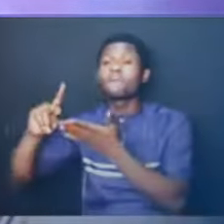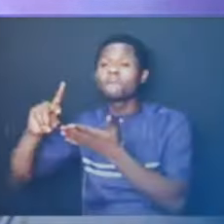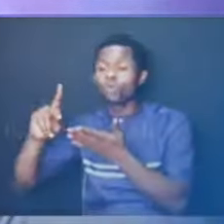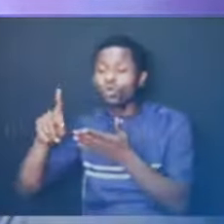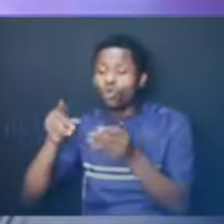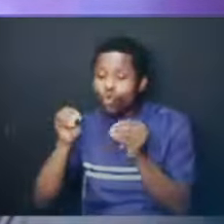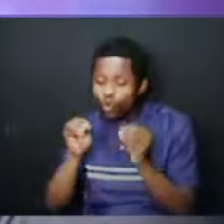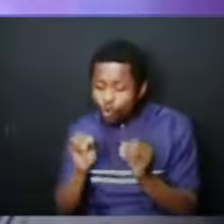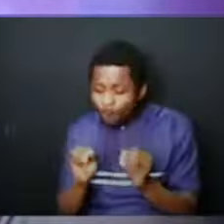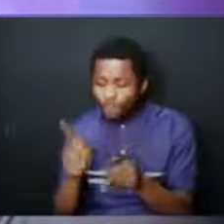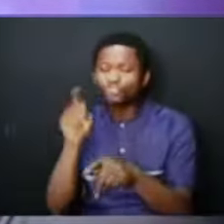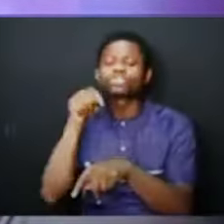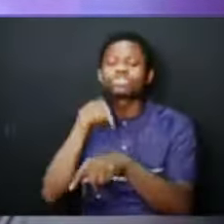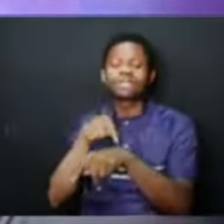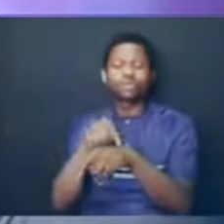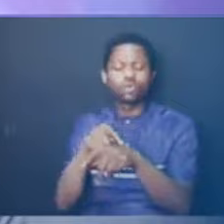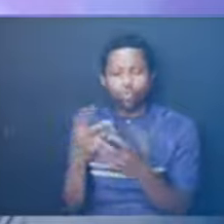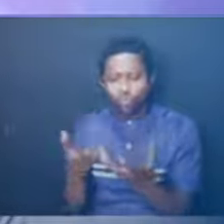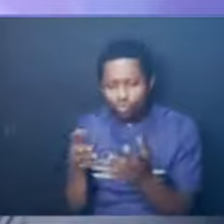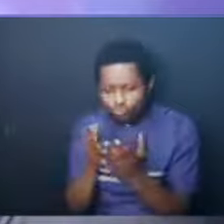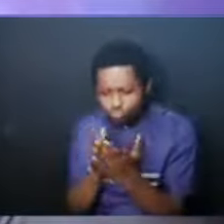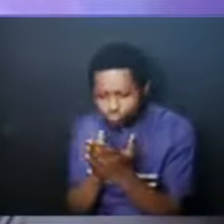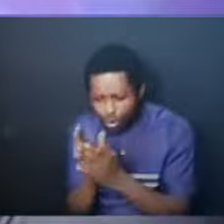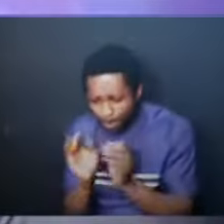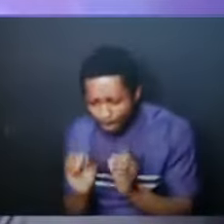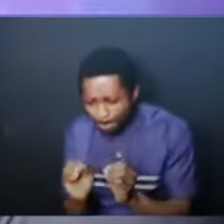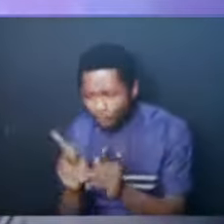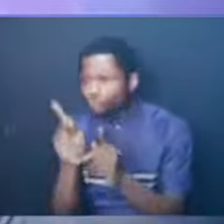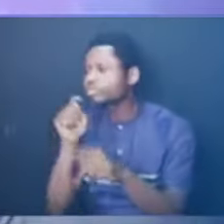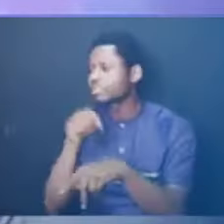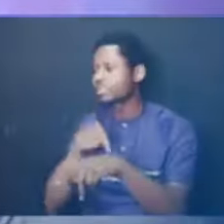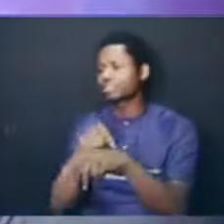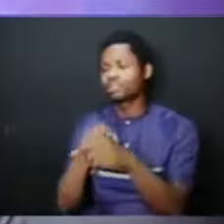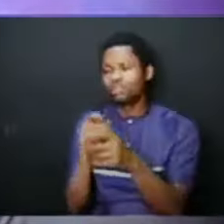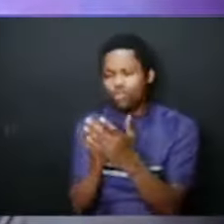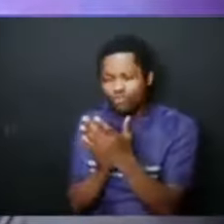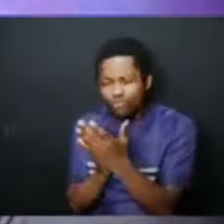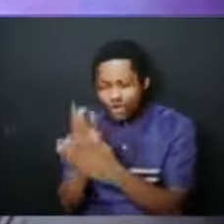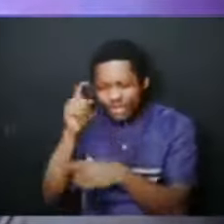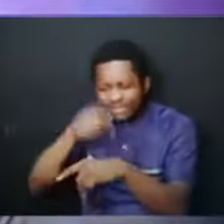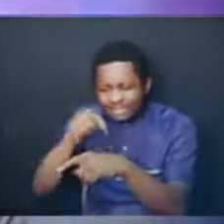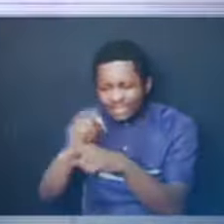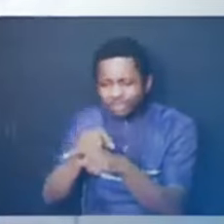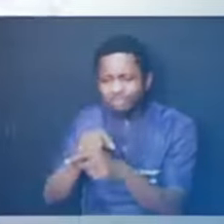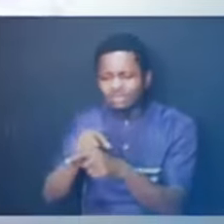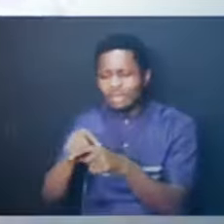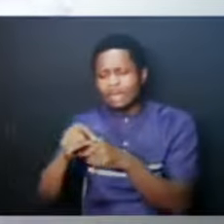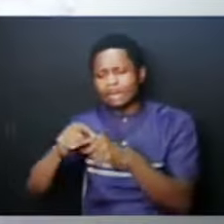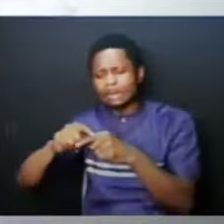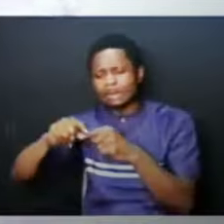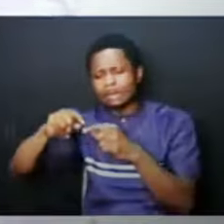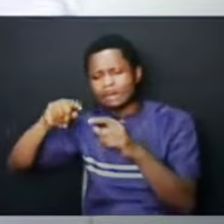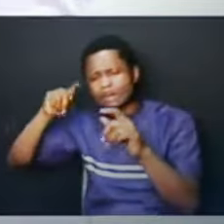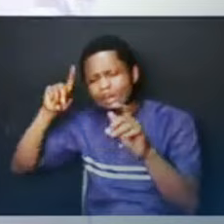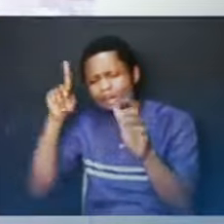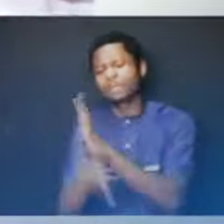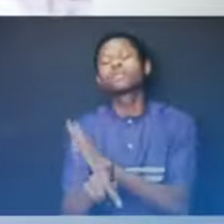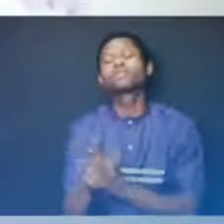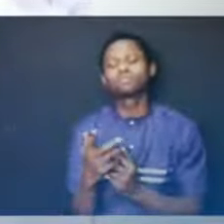Opportune time. Looking for the right space to strike.